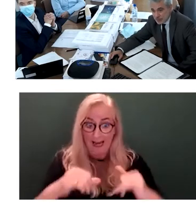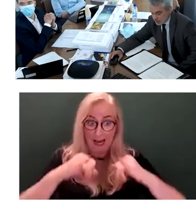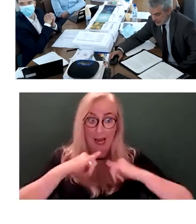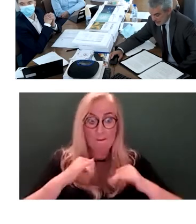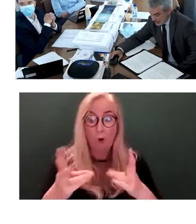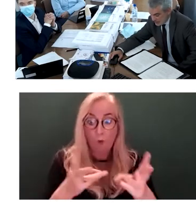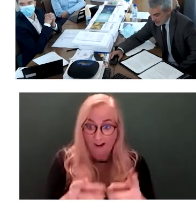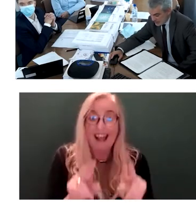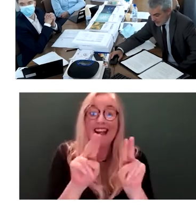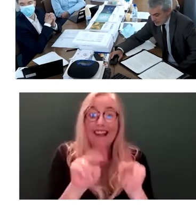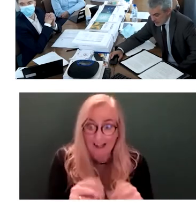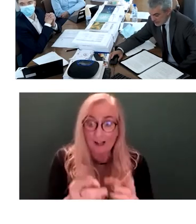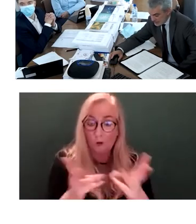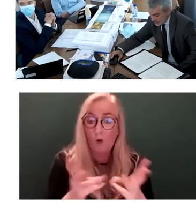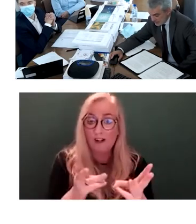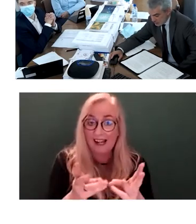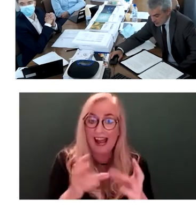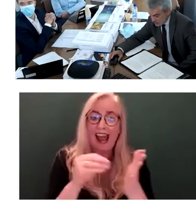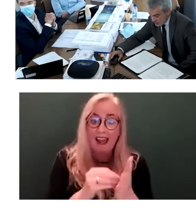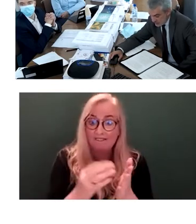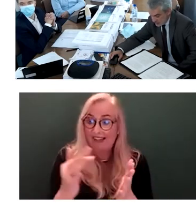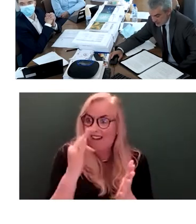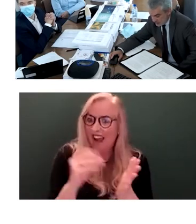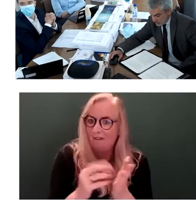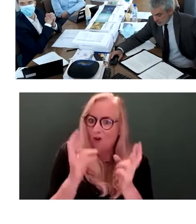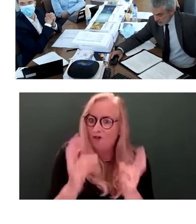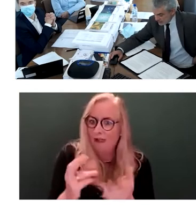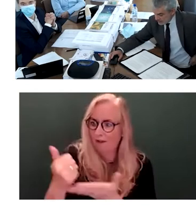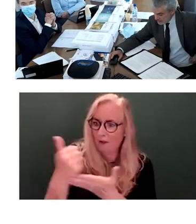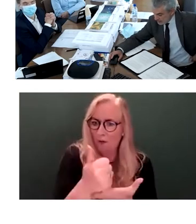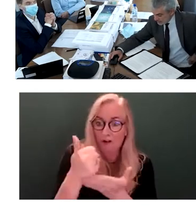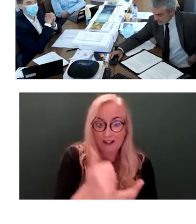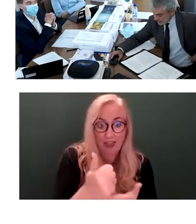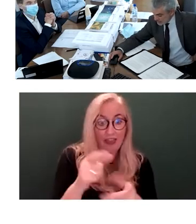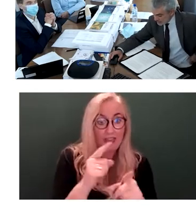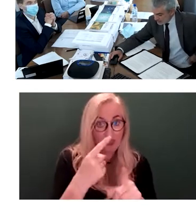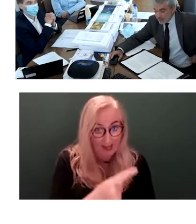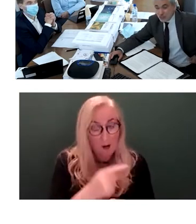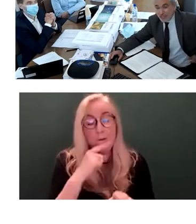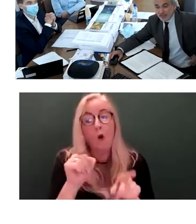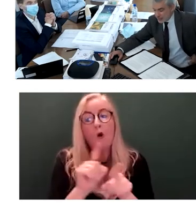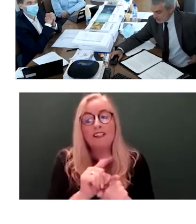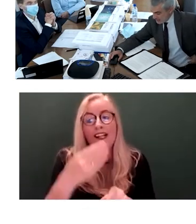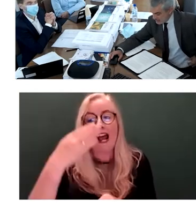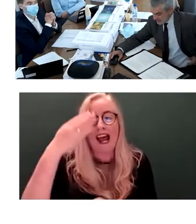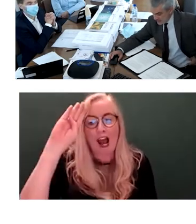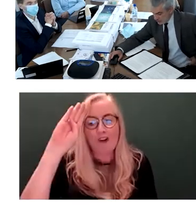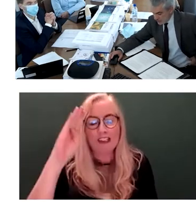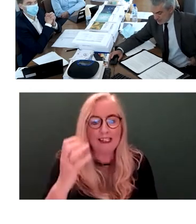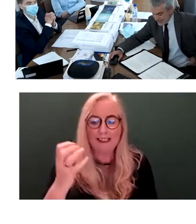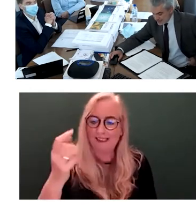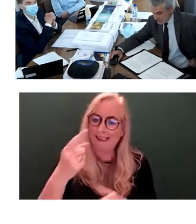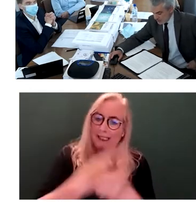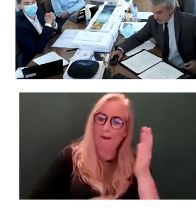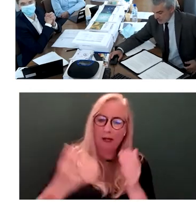be able and have the right incentive to work. Furthermore, the Irish disability benefit system is quite fragmented,